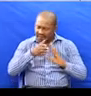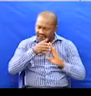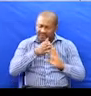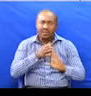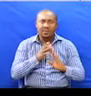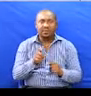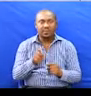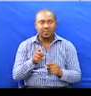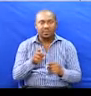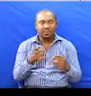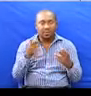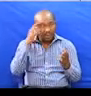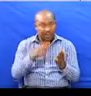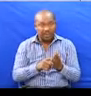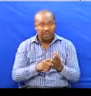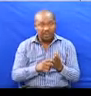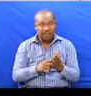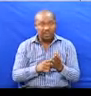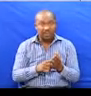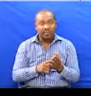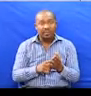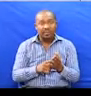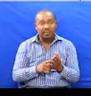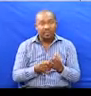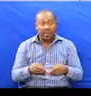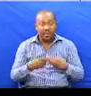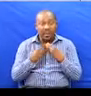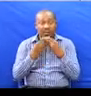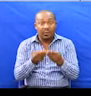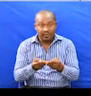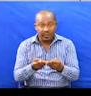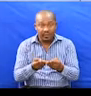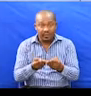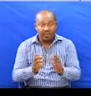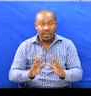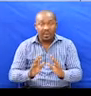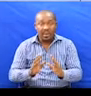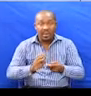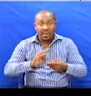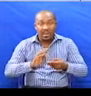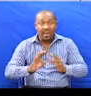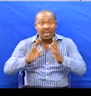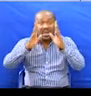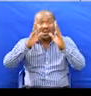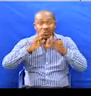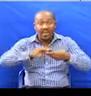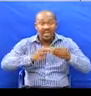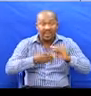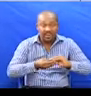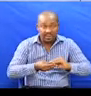they act as a source of energy. They provide the living things or living organisms